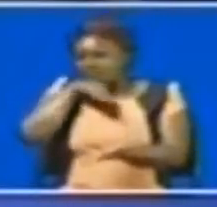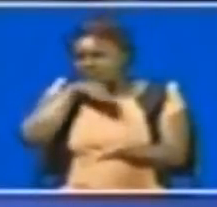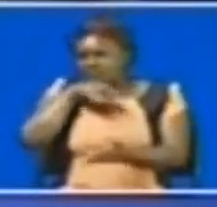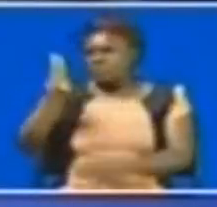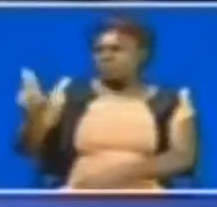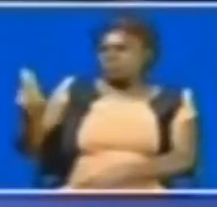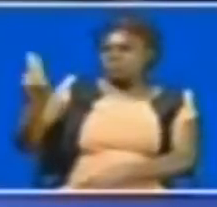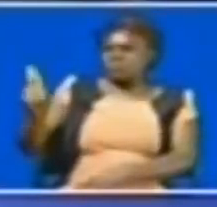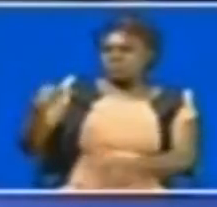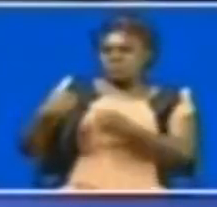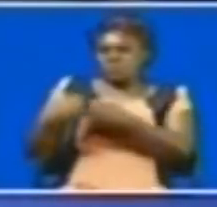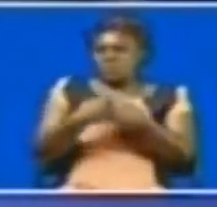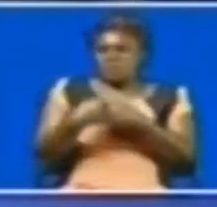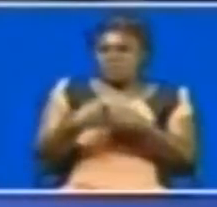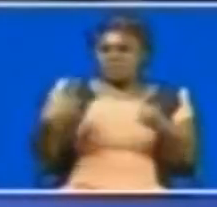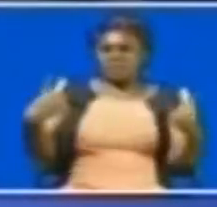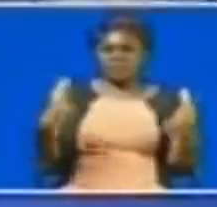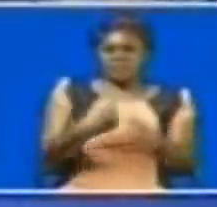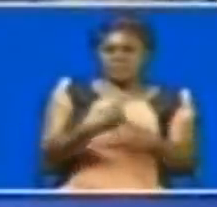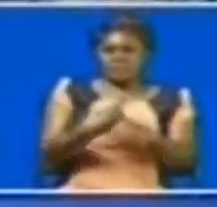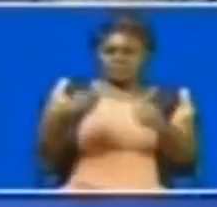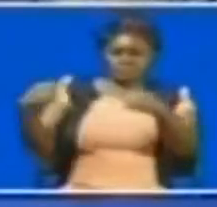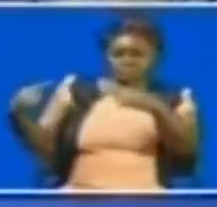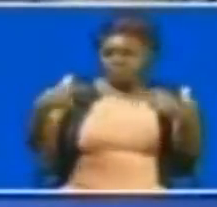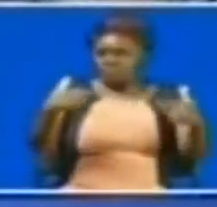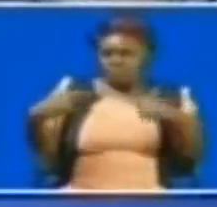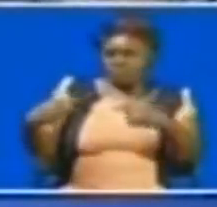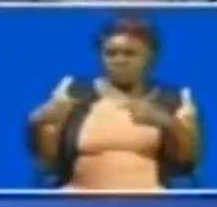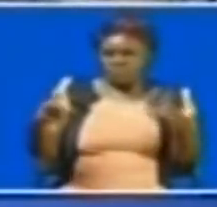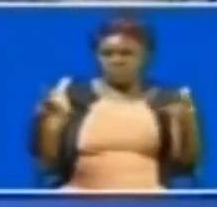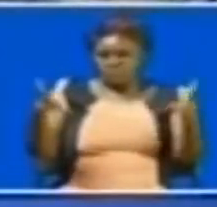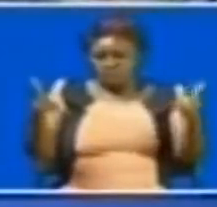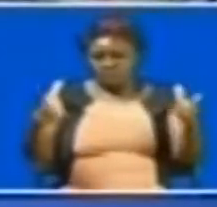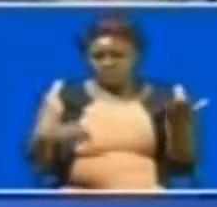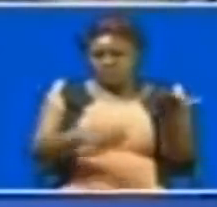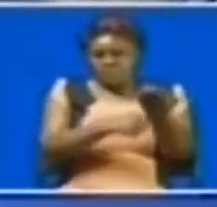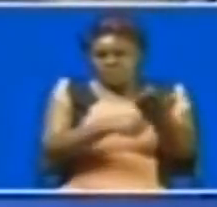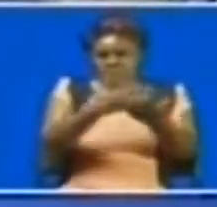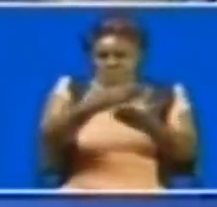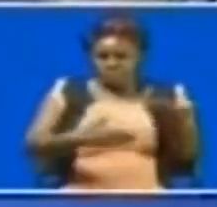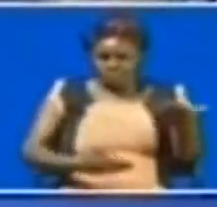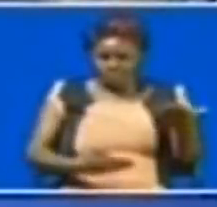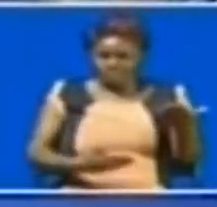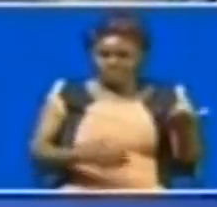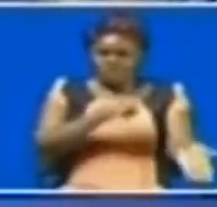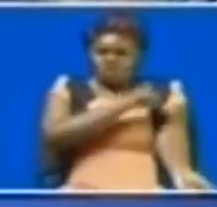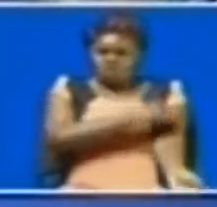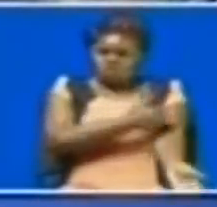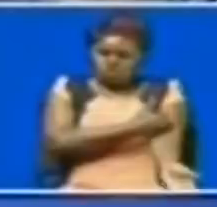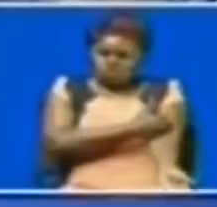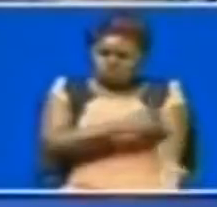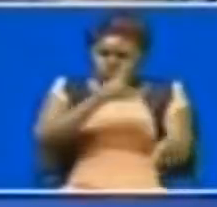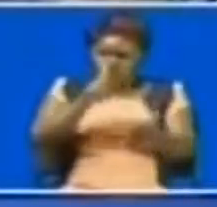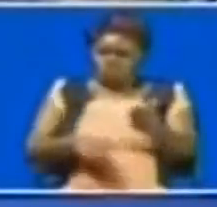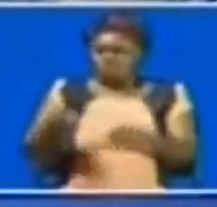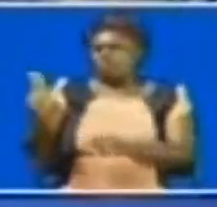Uhuru Kenyatta, it was challenged, then different. There's a lot of back and forth editing of that list. What authorities were you relying